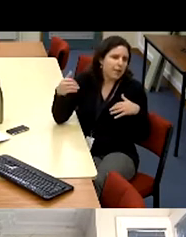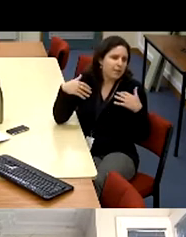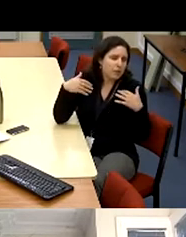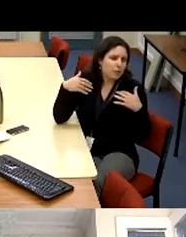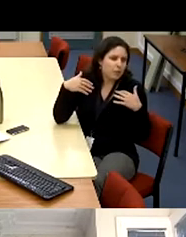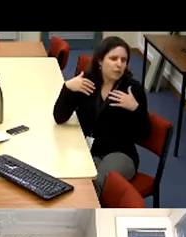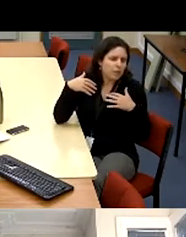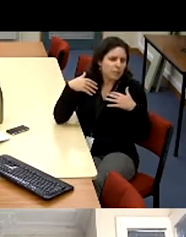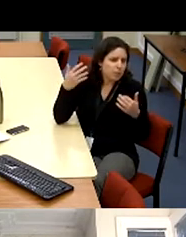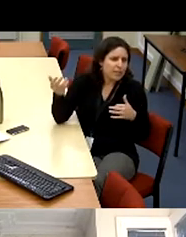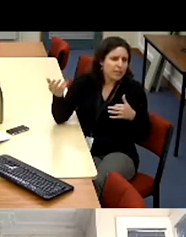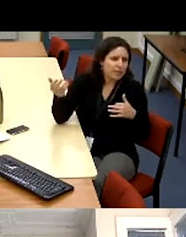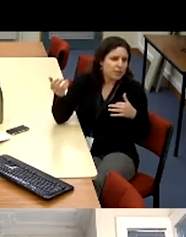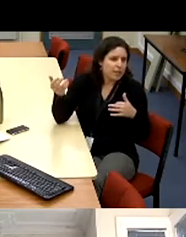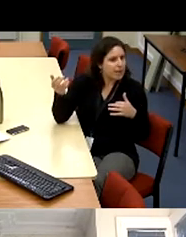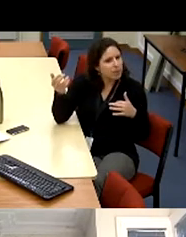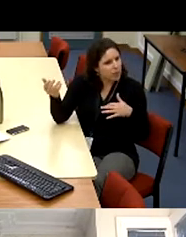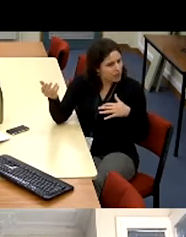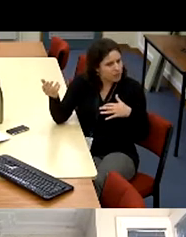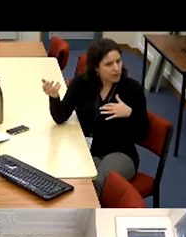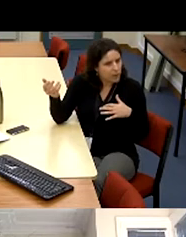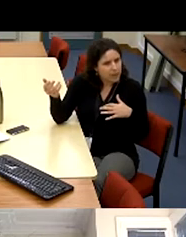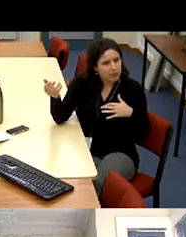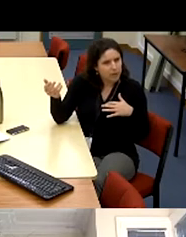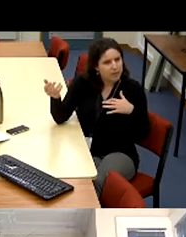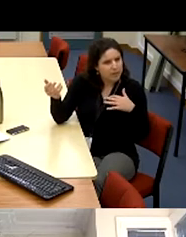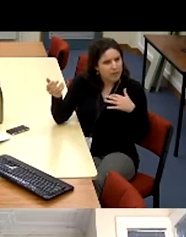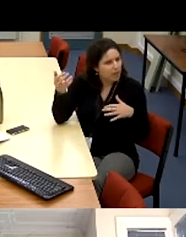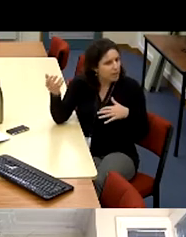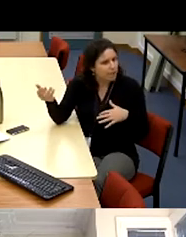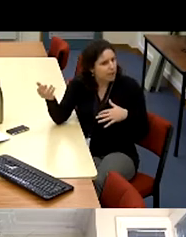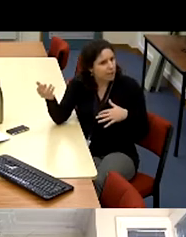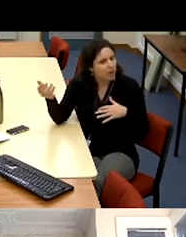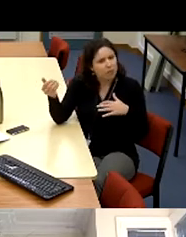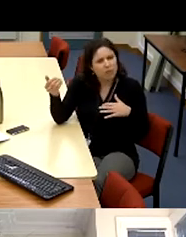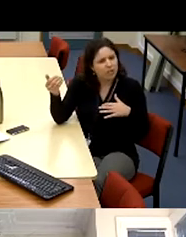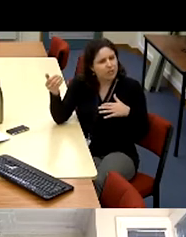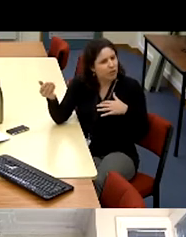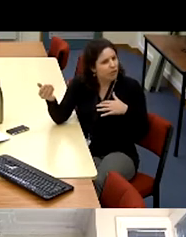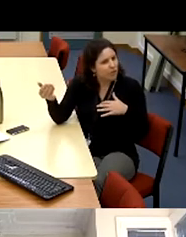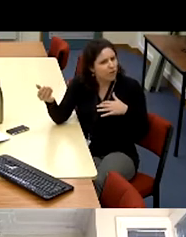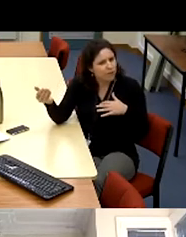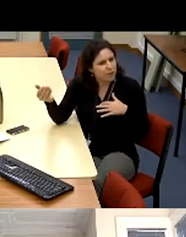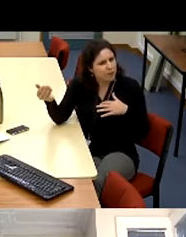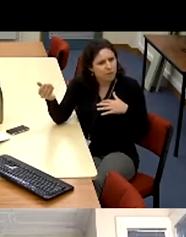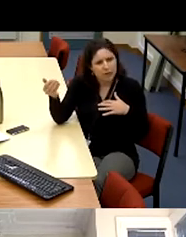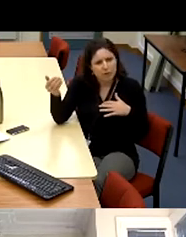that people, you know, they'd be walking down the street and people would look at them sideways because trying to fit them, like, well, you're not familiar with me, I don't know